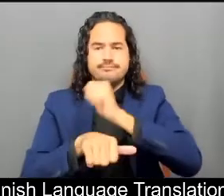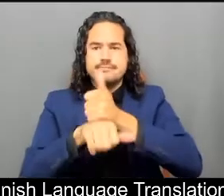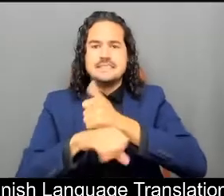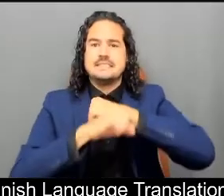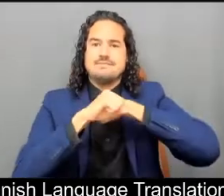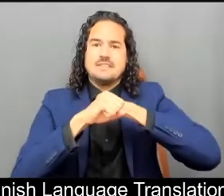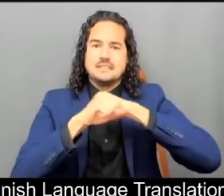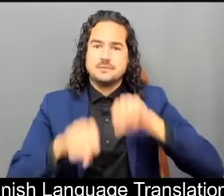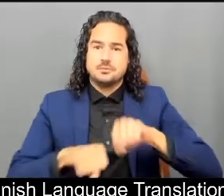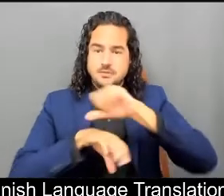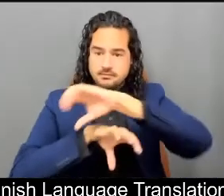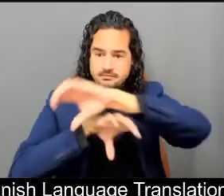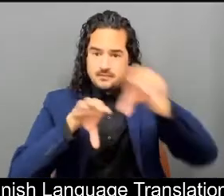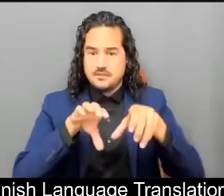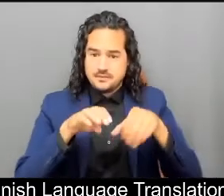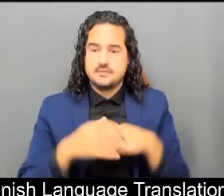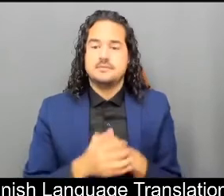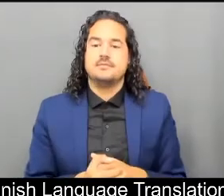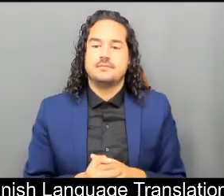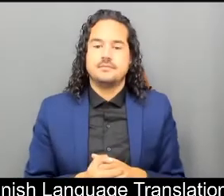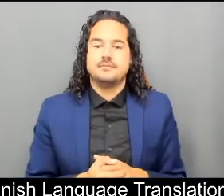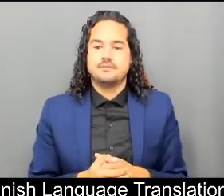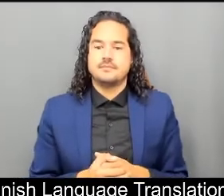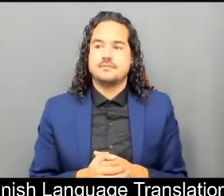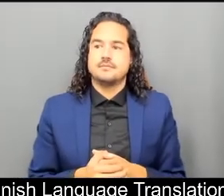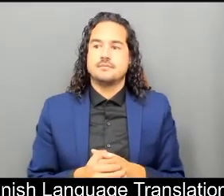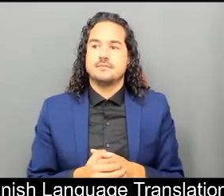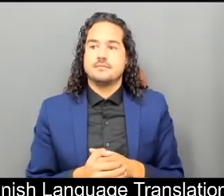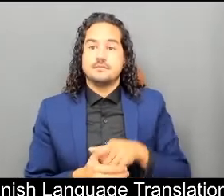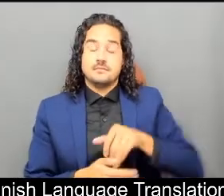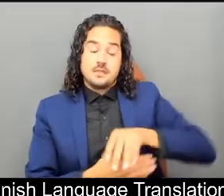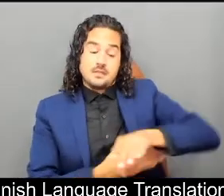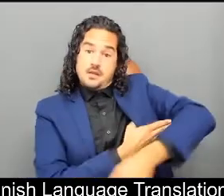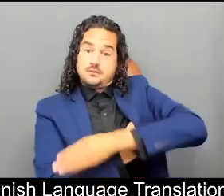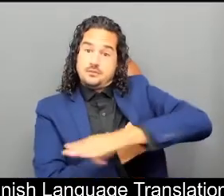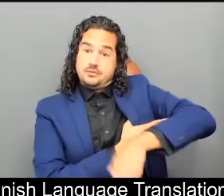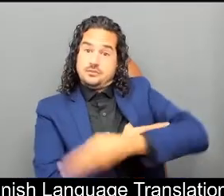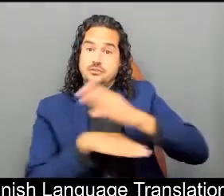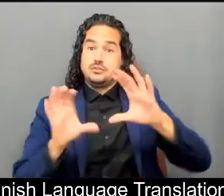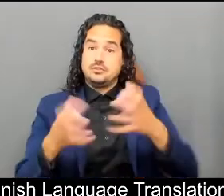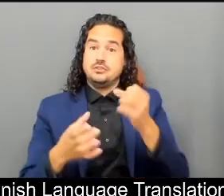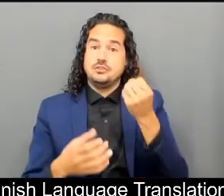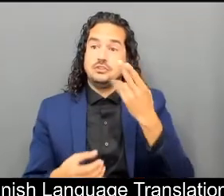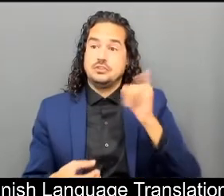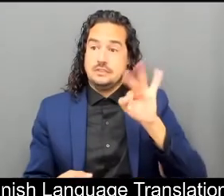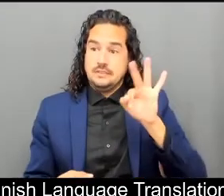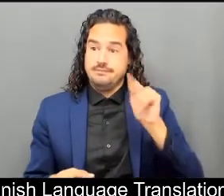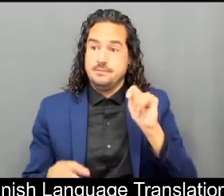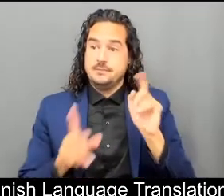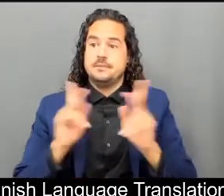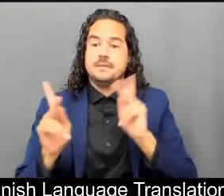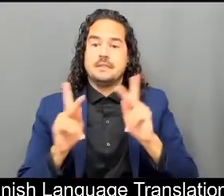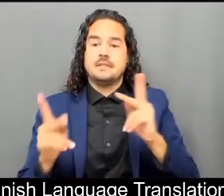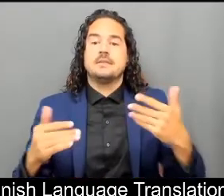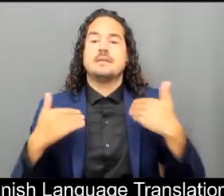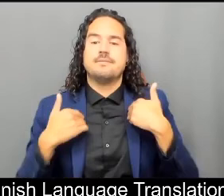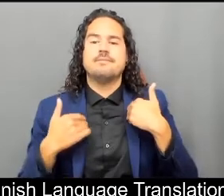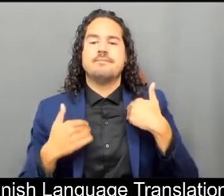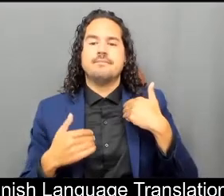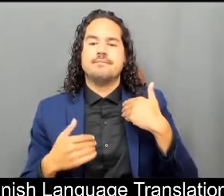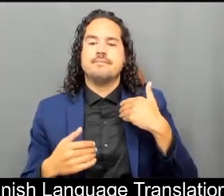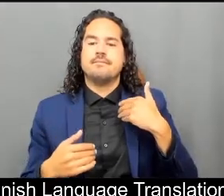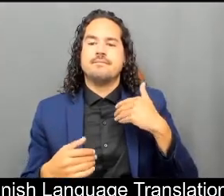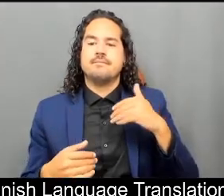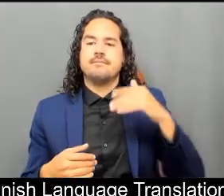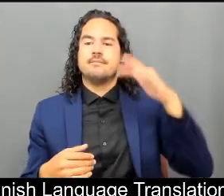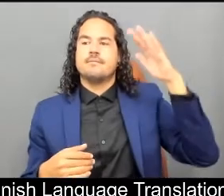out. We still have overhead and 7 engines and a water tender working our night shift. And they're